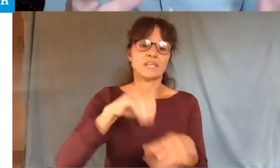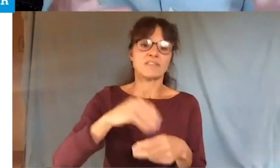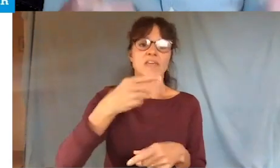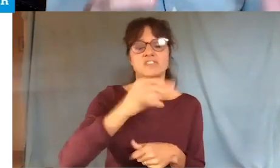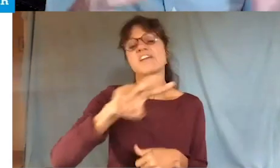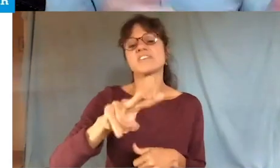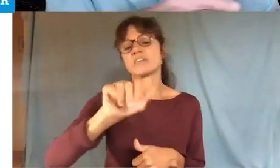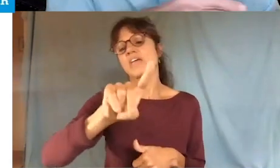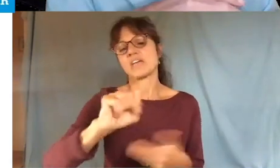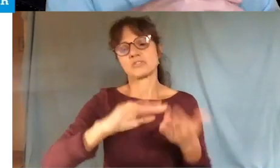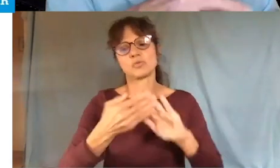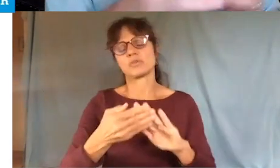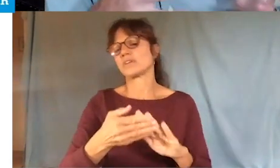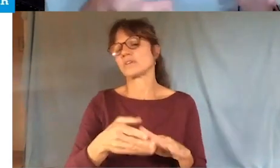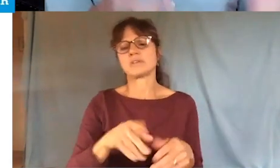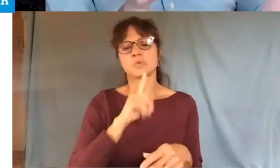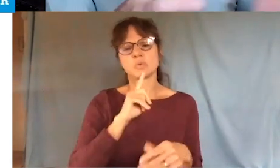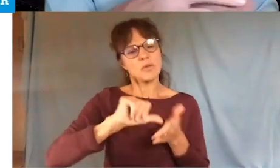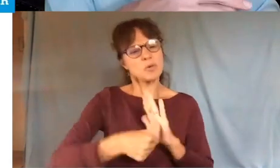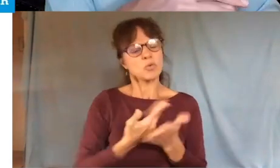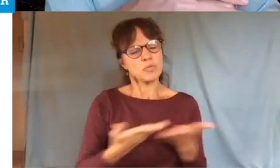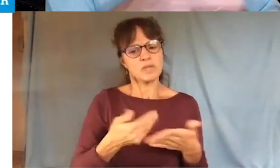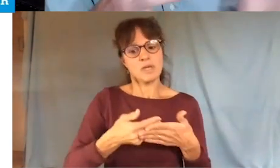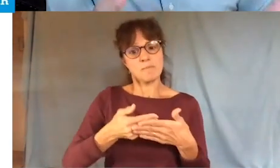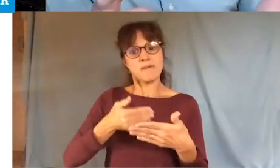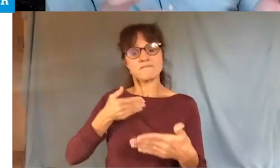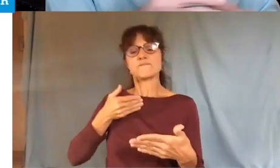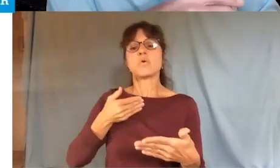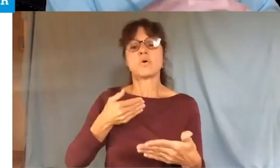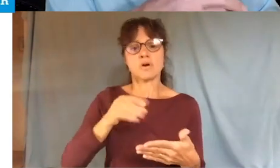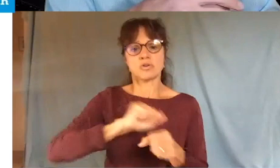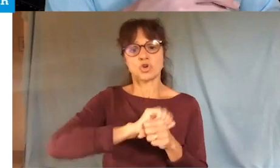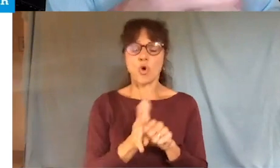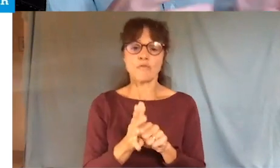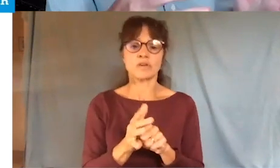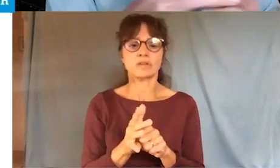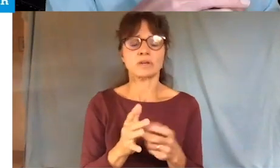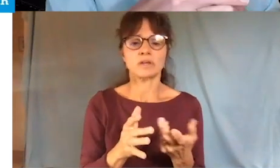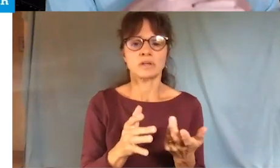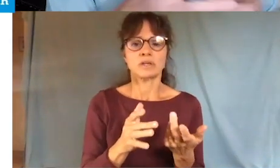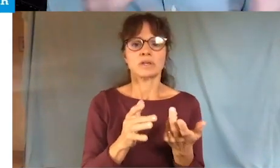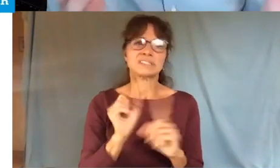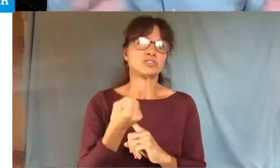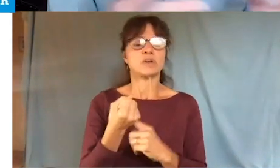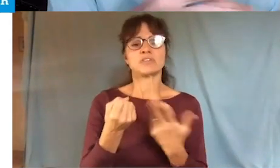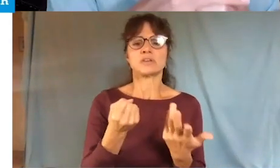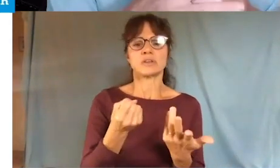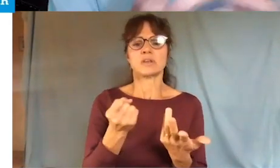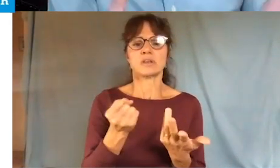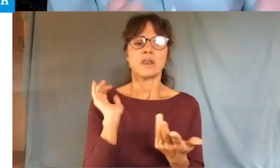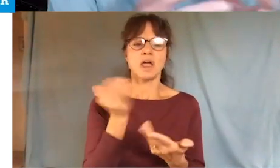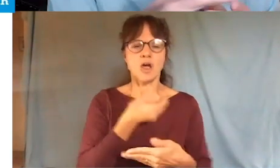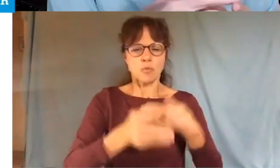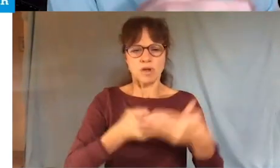I think this is a rather remarkable thing that even before the COVID-19 situation, our process